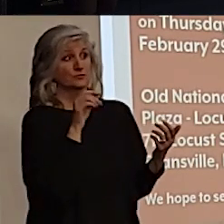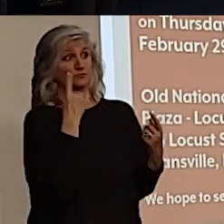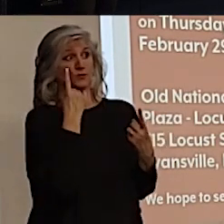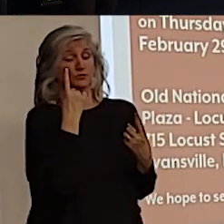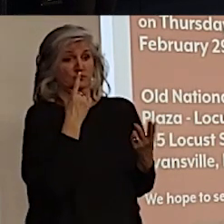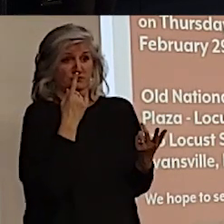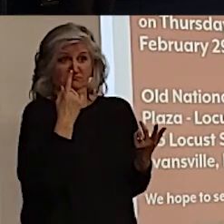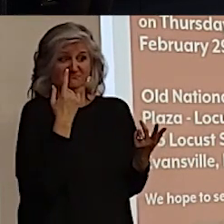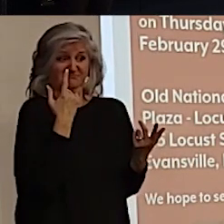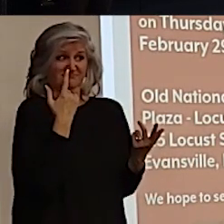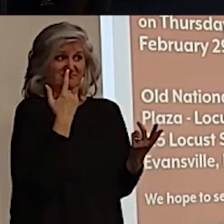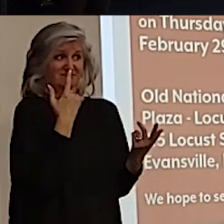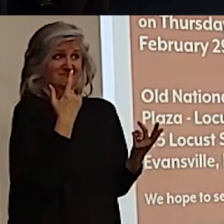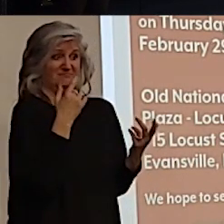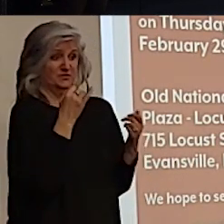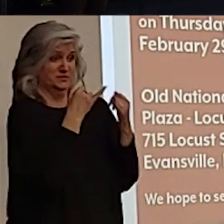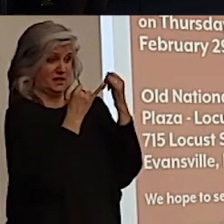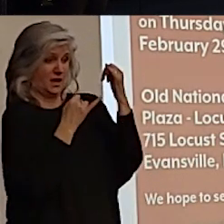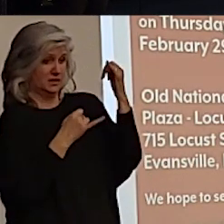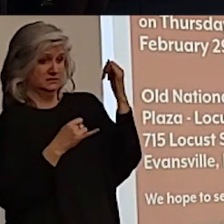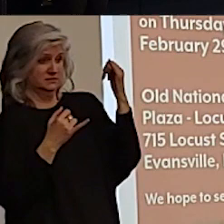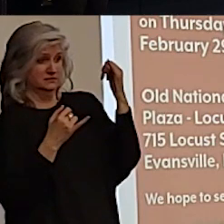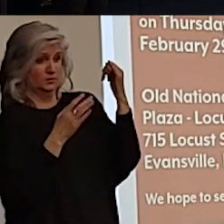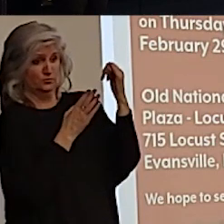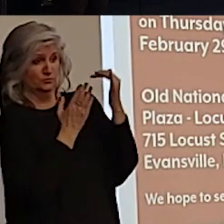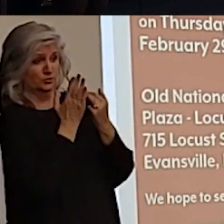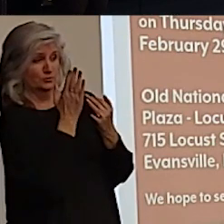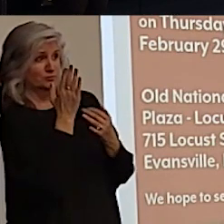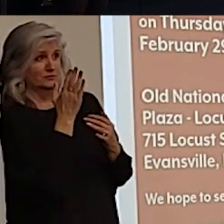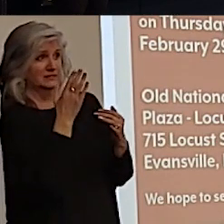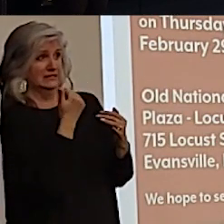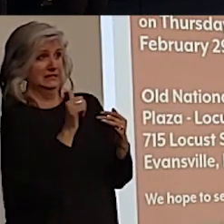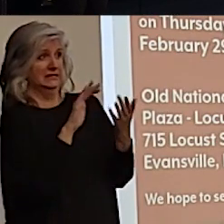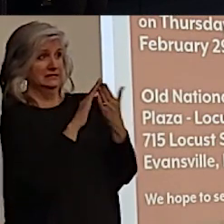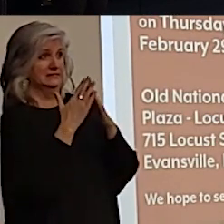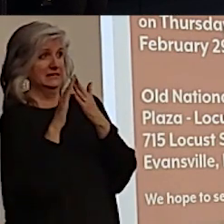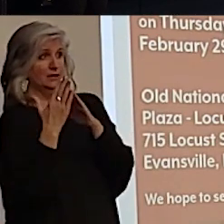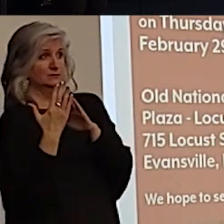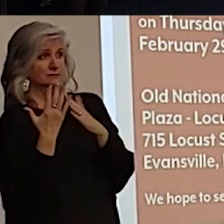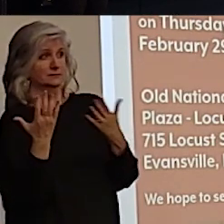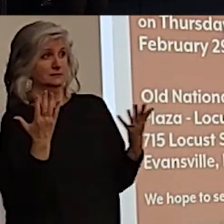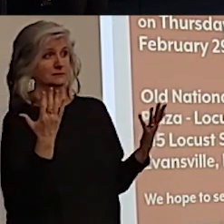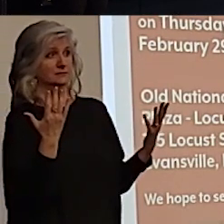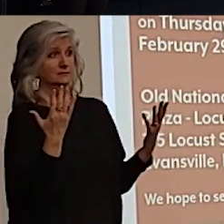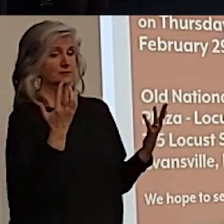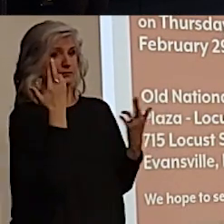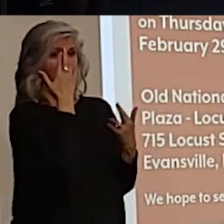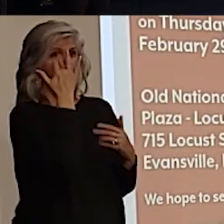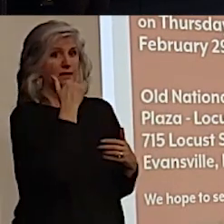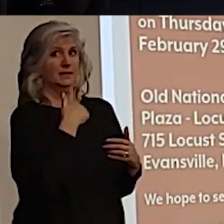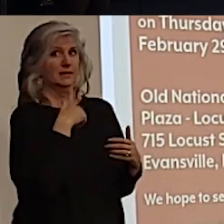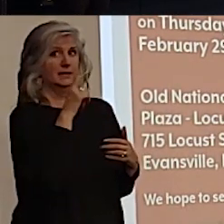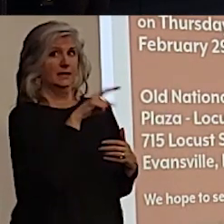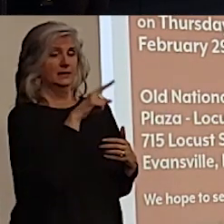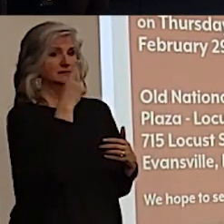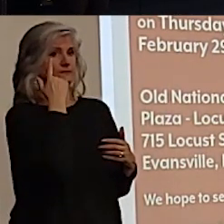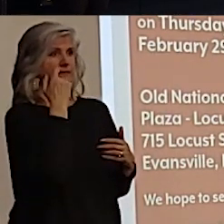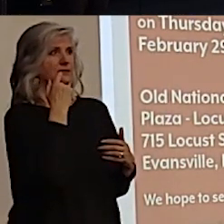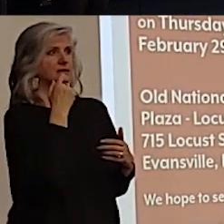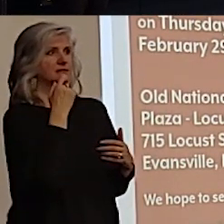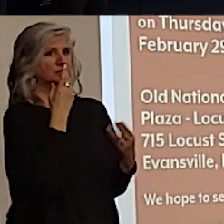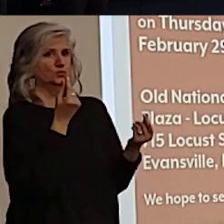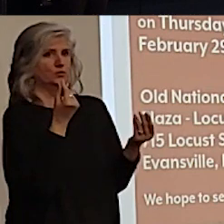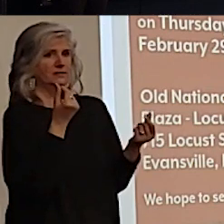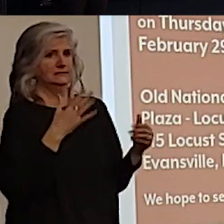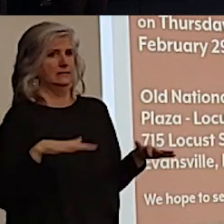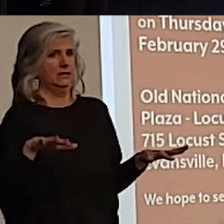do those lines bisect any towns or cities? And the reason I ask that is because of the real